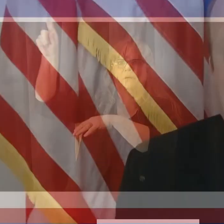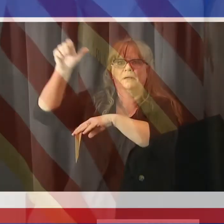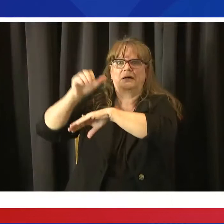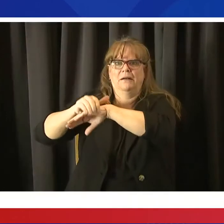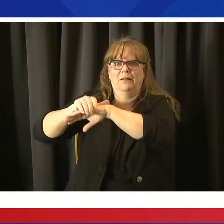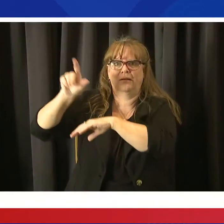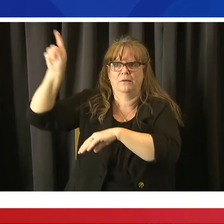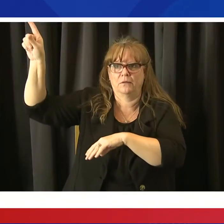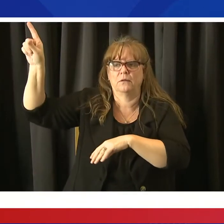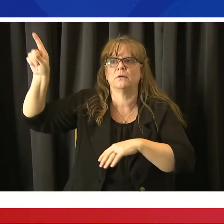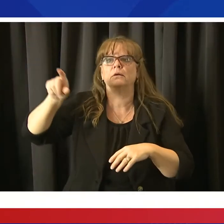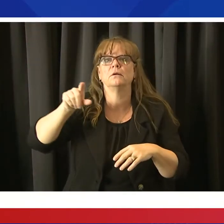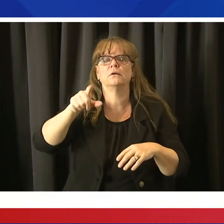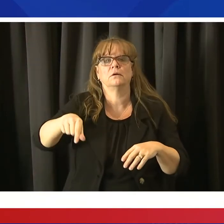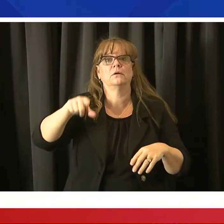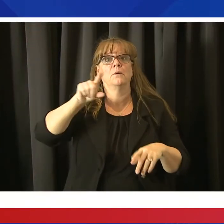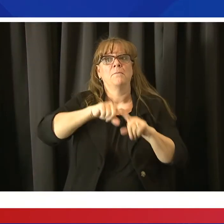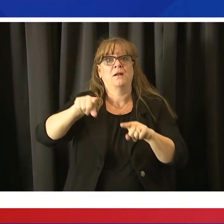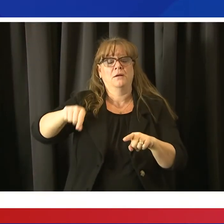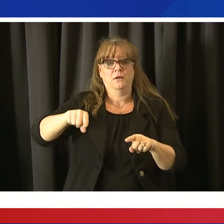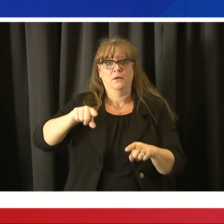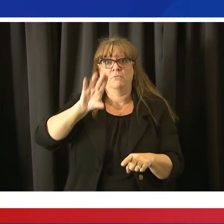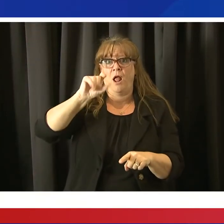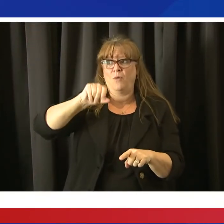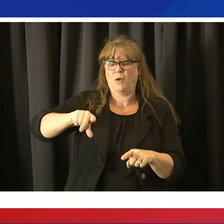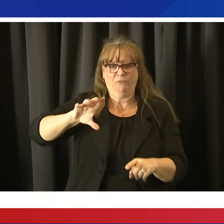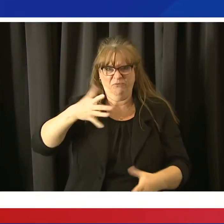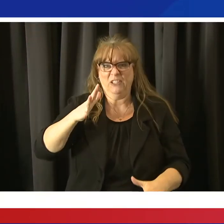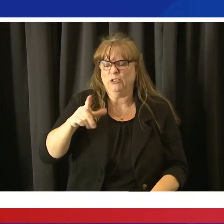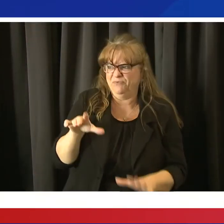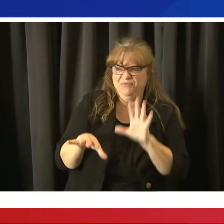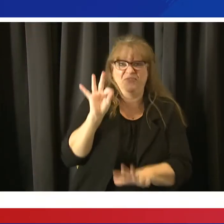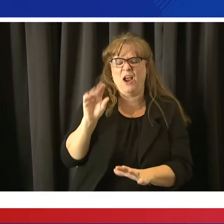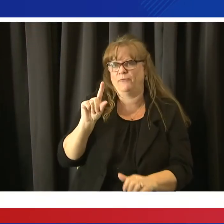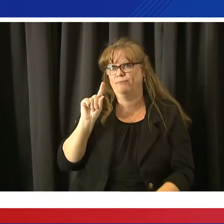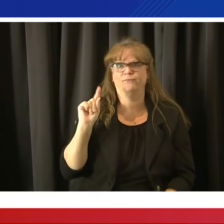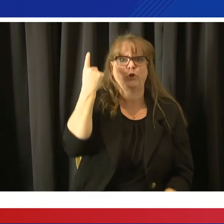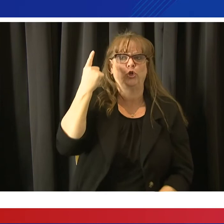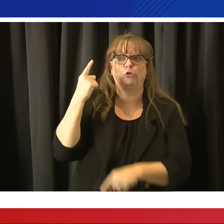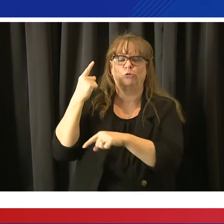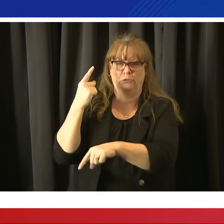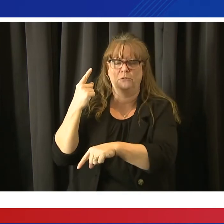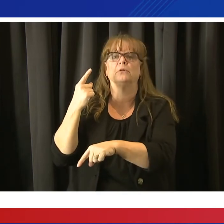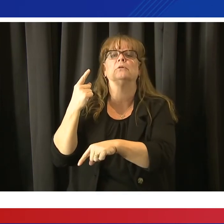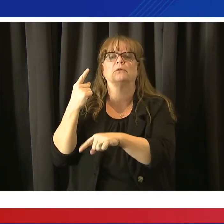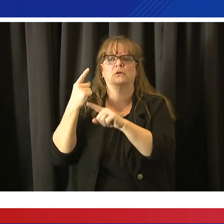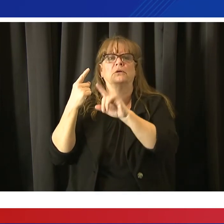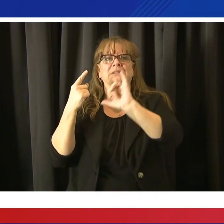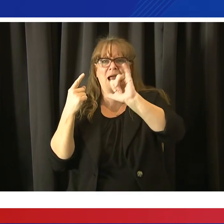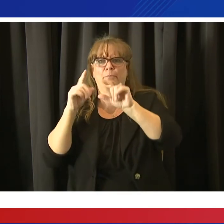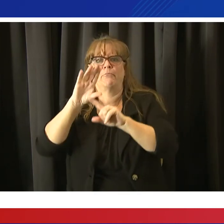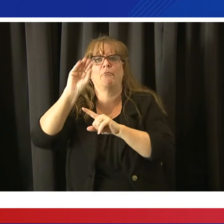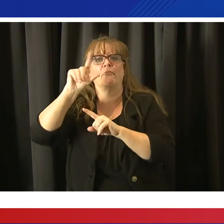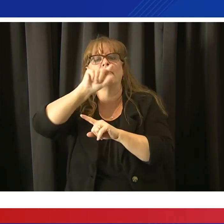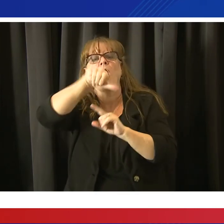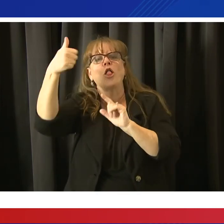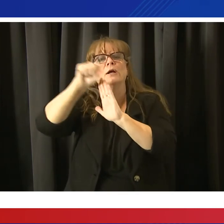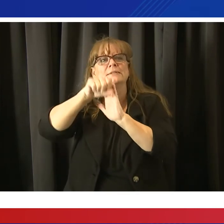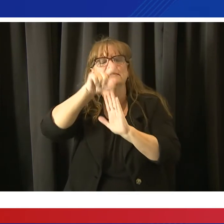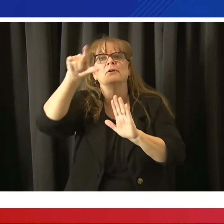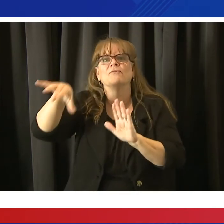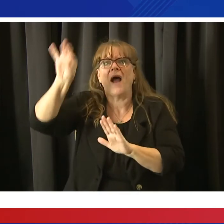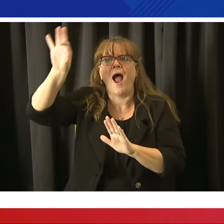other states and state labs will also detect that in the coming weeks and months. We don't yet have a good idea of